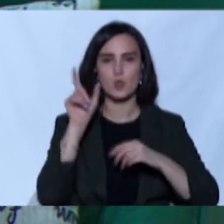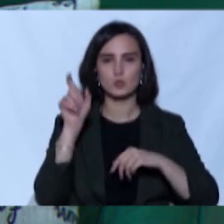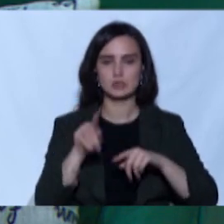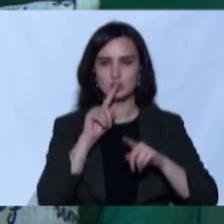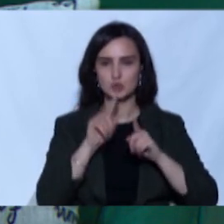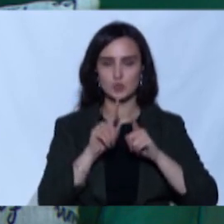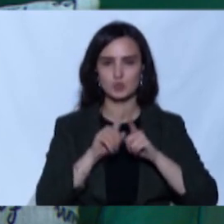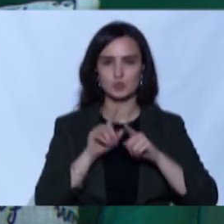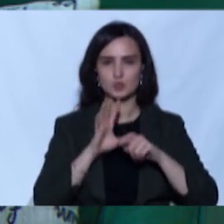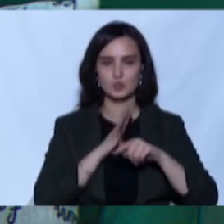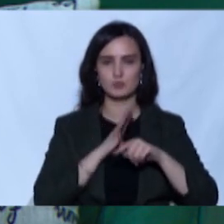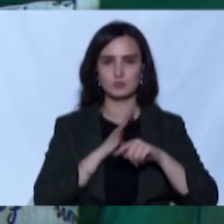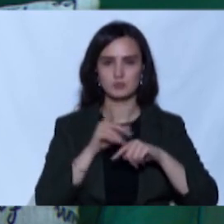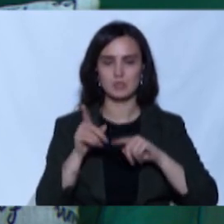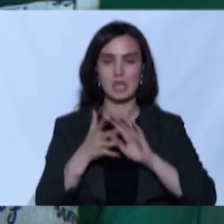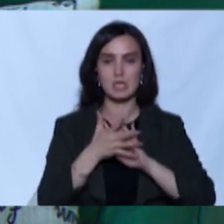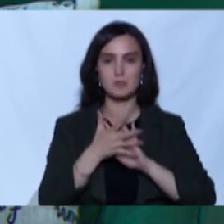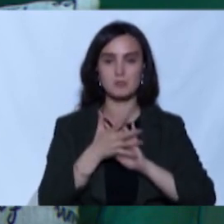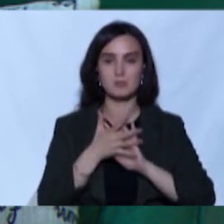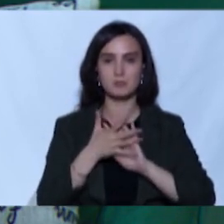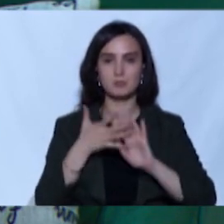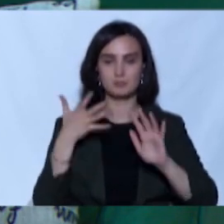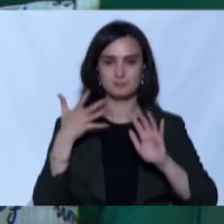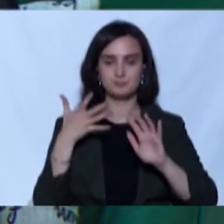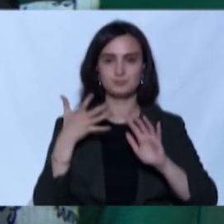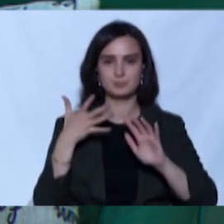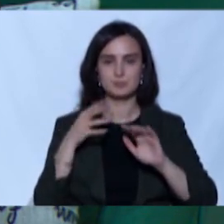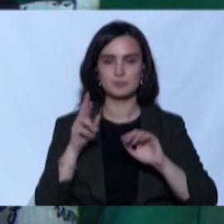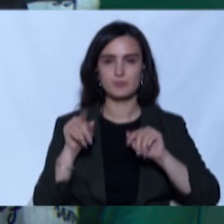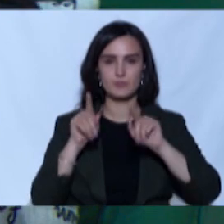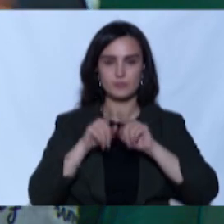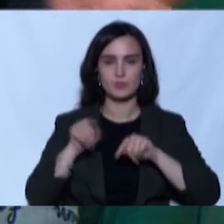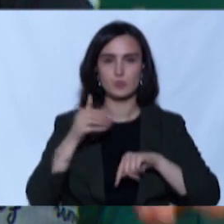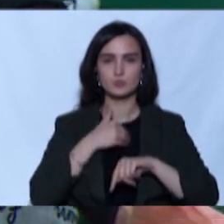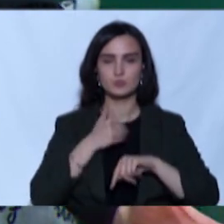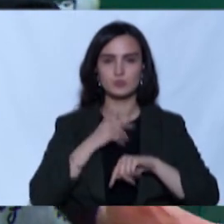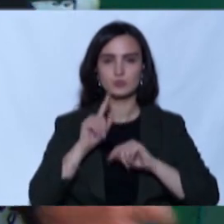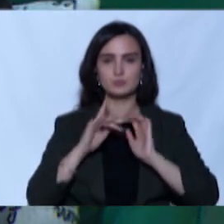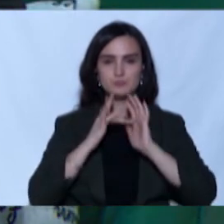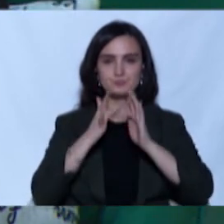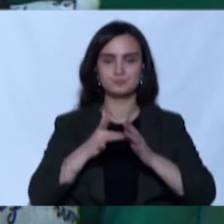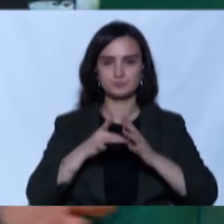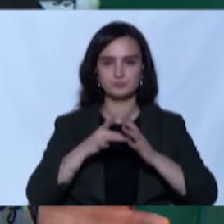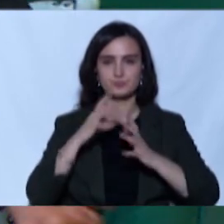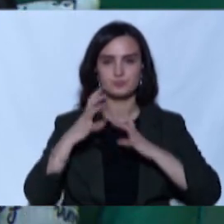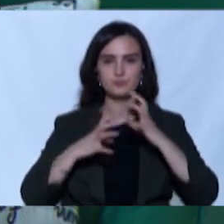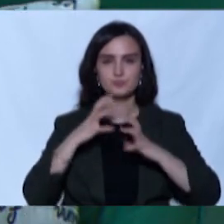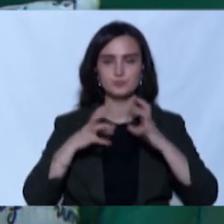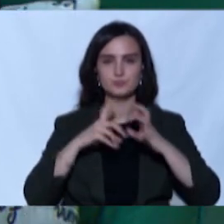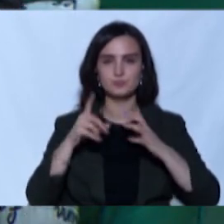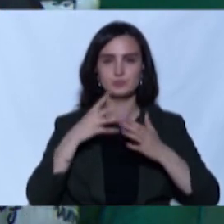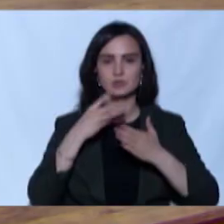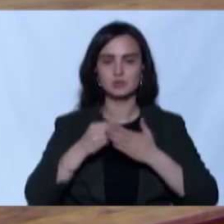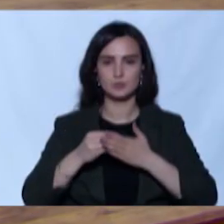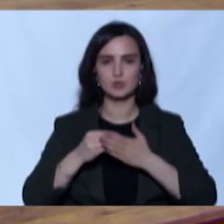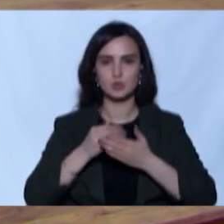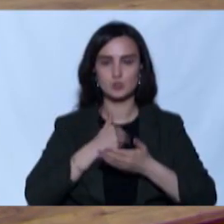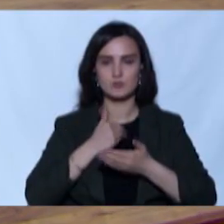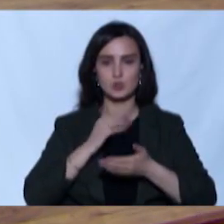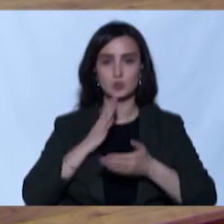thirst for knowledge, a thirst for understanding, and also he wanted to travel the world, to expand his horizons. So this is a